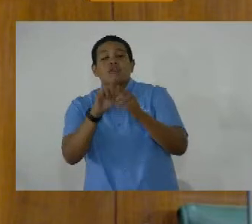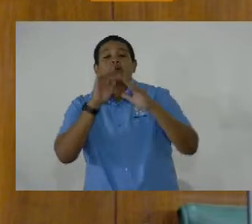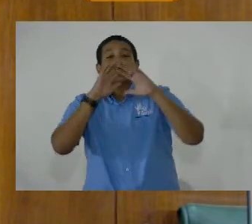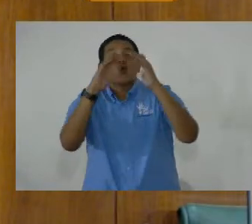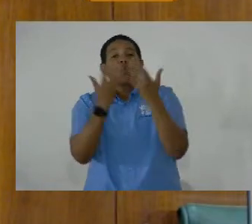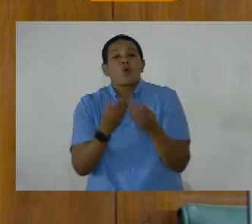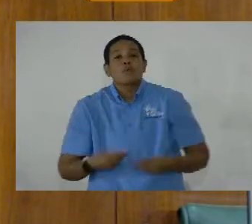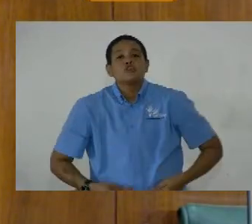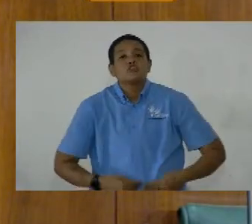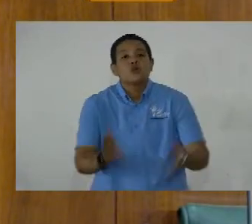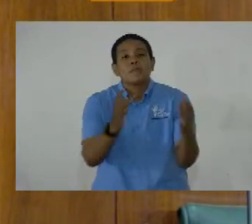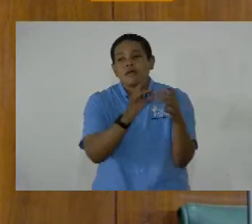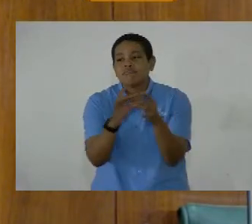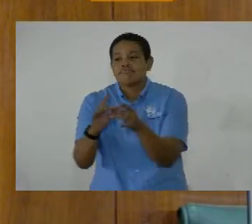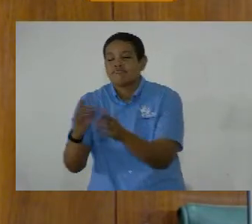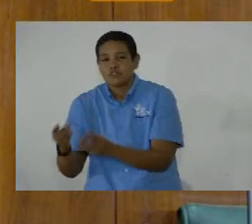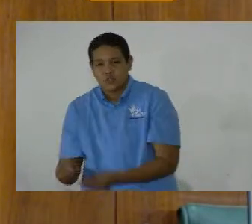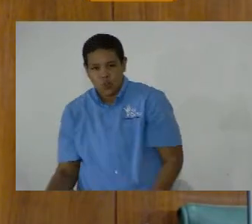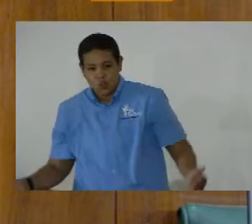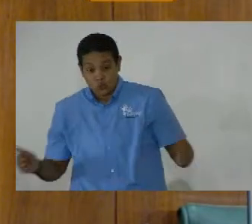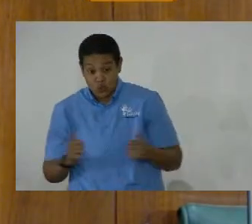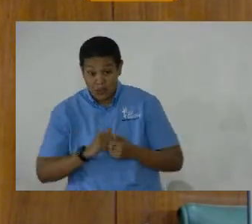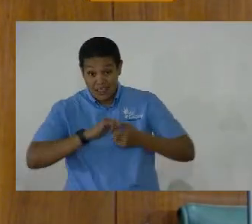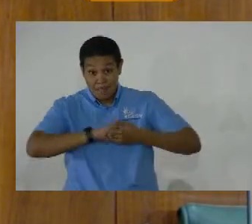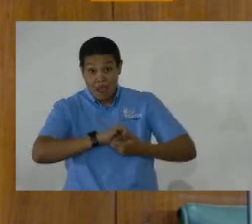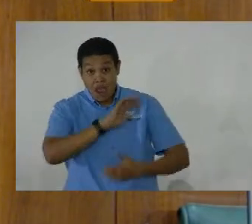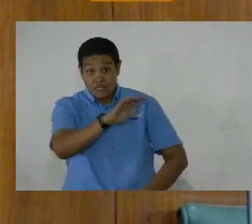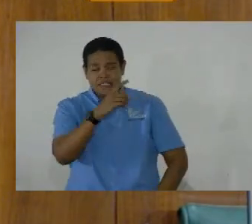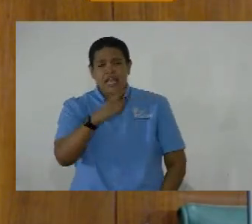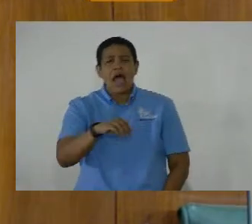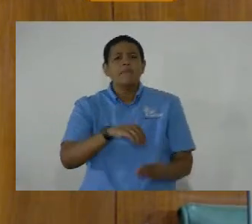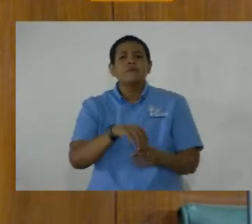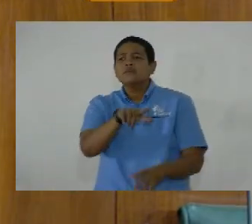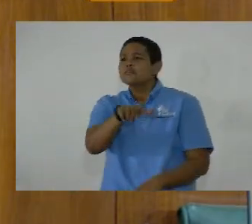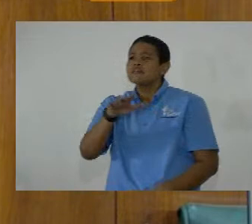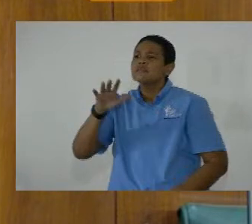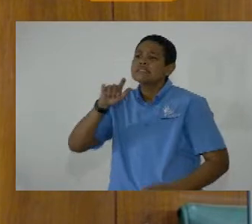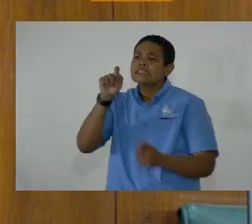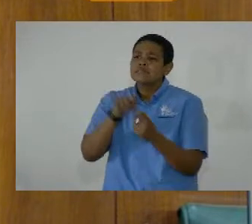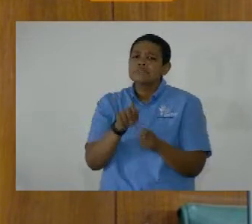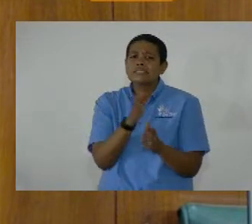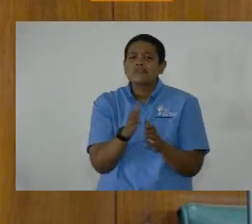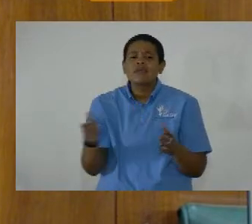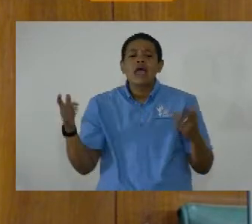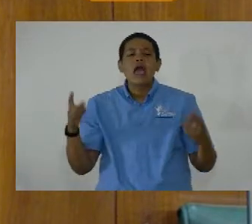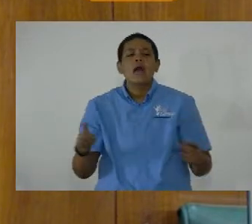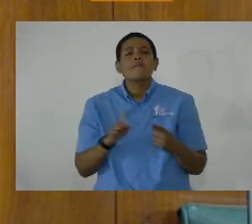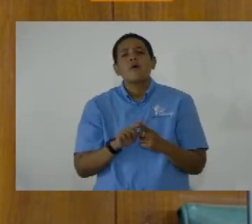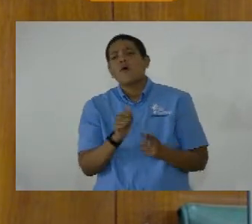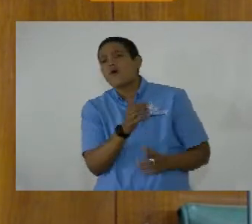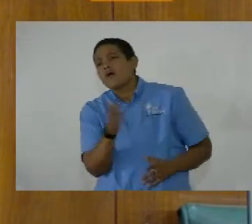supply chain solutions with partners in the Asia-Pacific region and elsewhere.